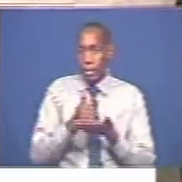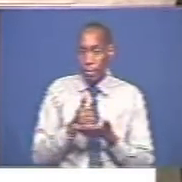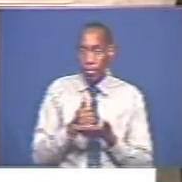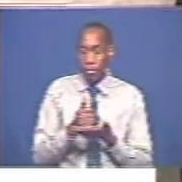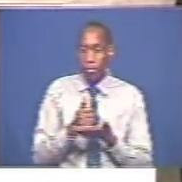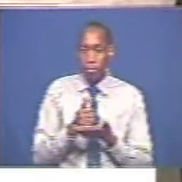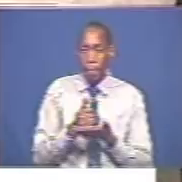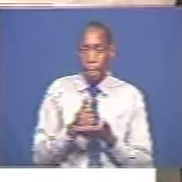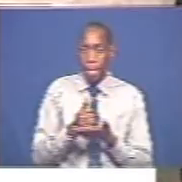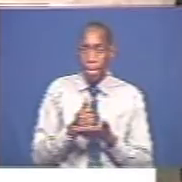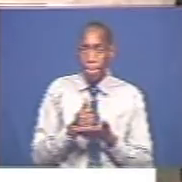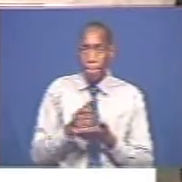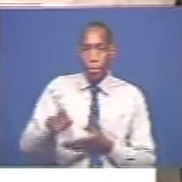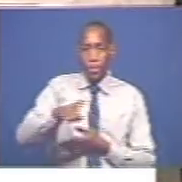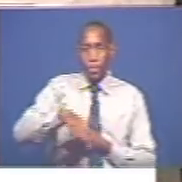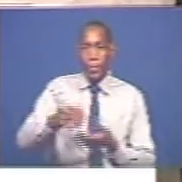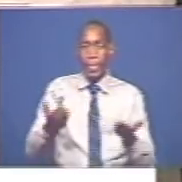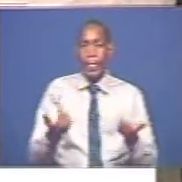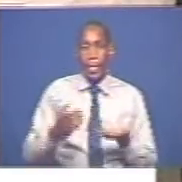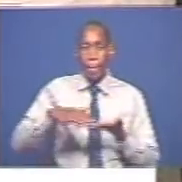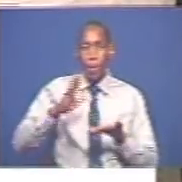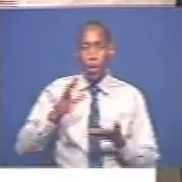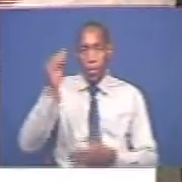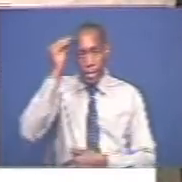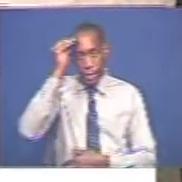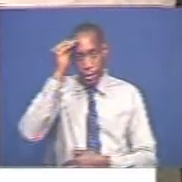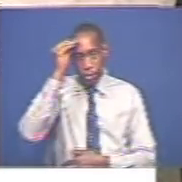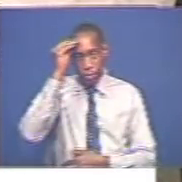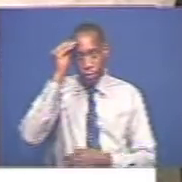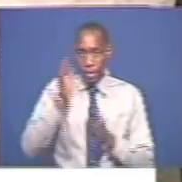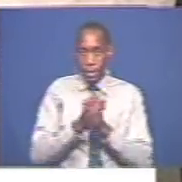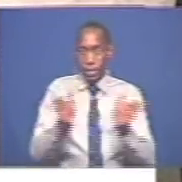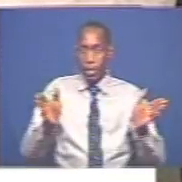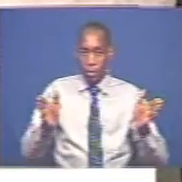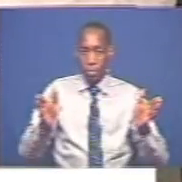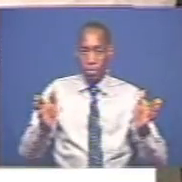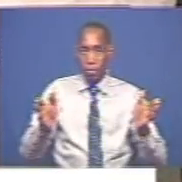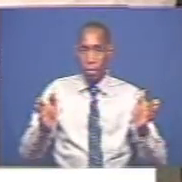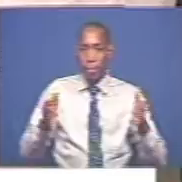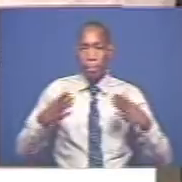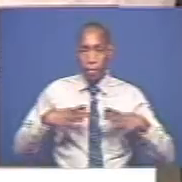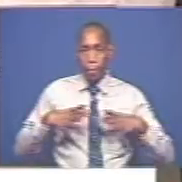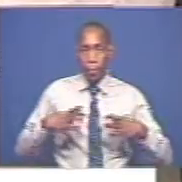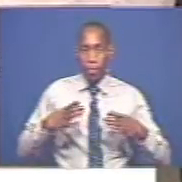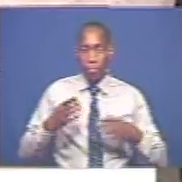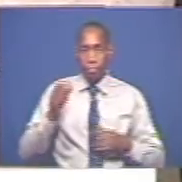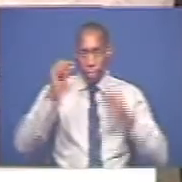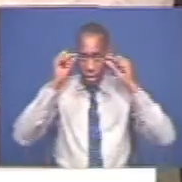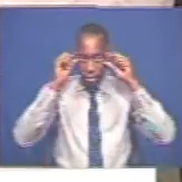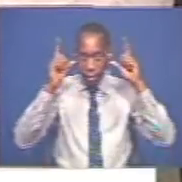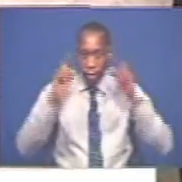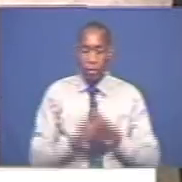than it is. We need more education. The general population need to be aware. It's actually running